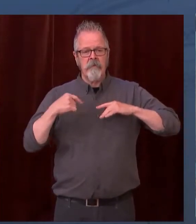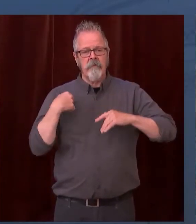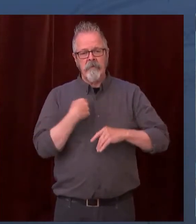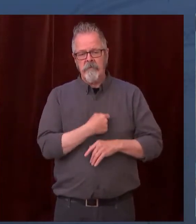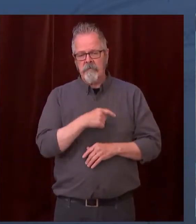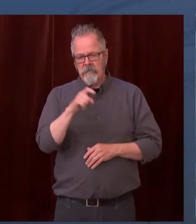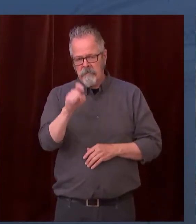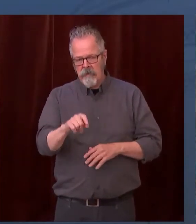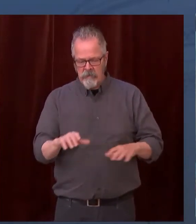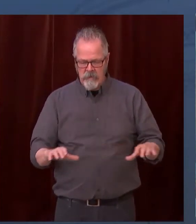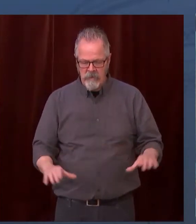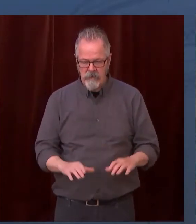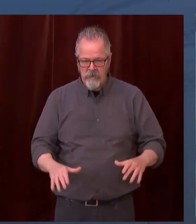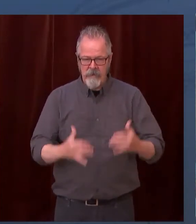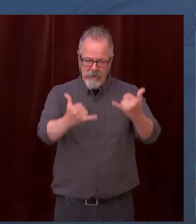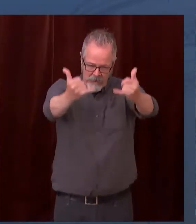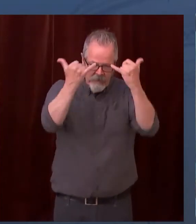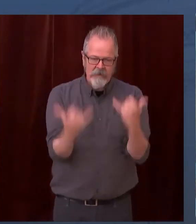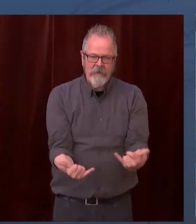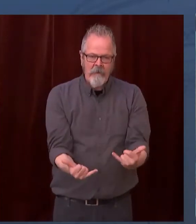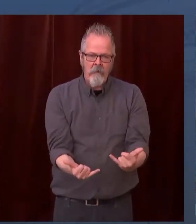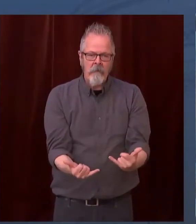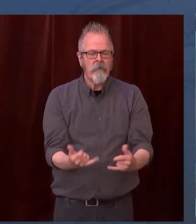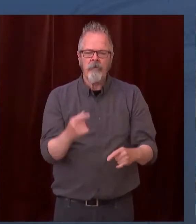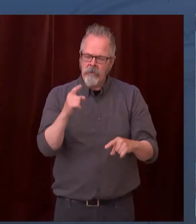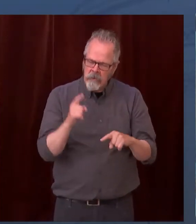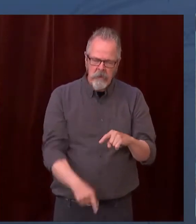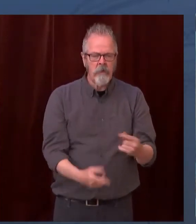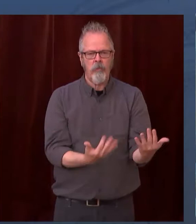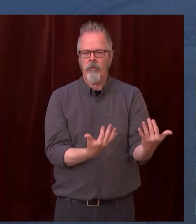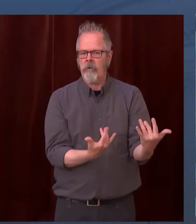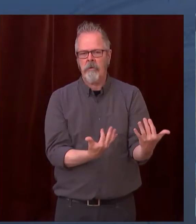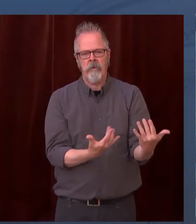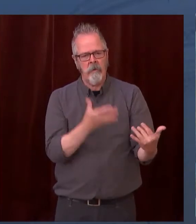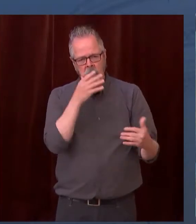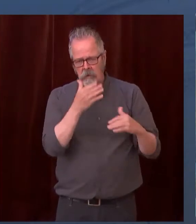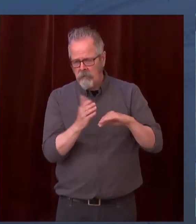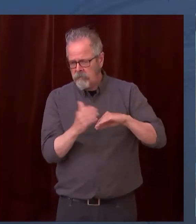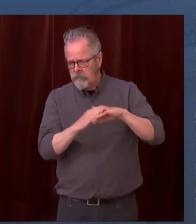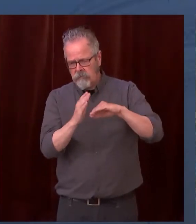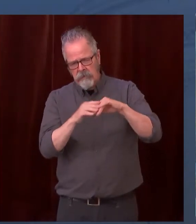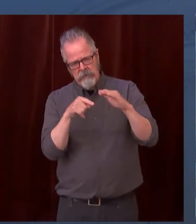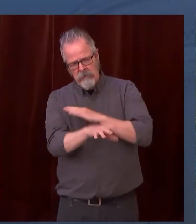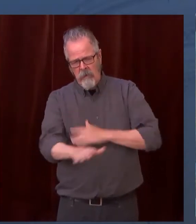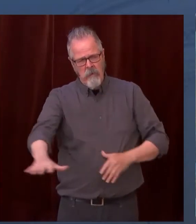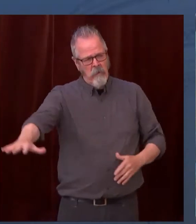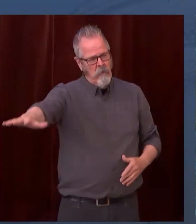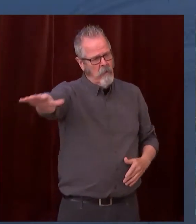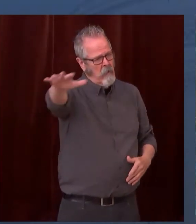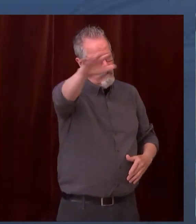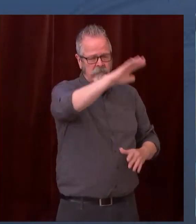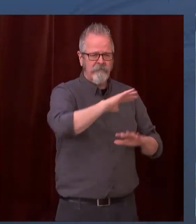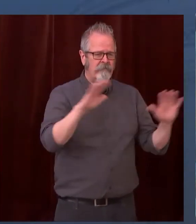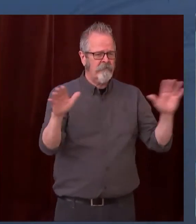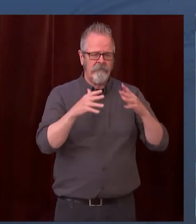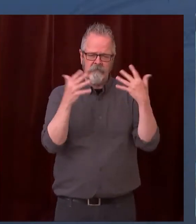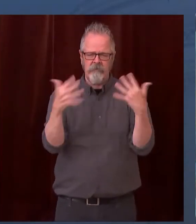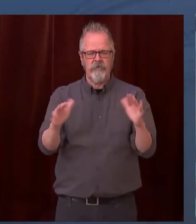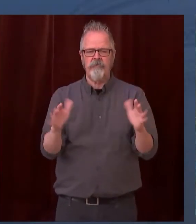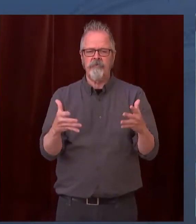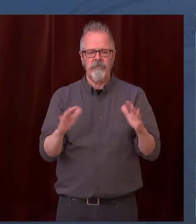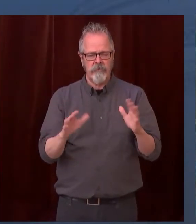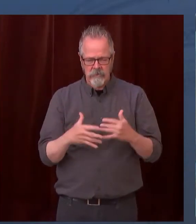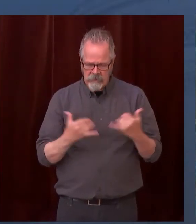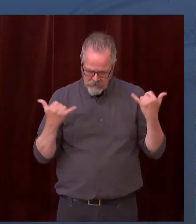to take bold action so that we can further slow the spread of COVID-19. And that's why today we're putting a pause on all